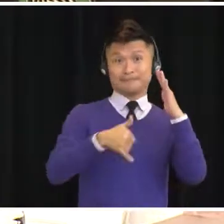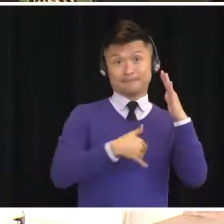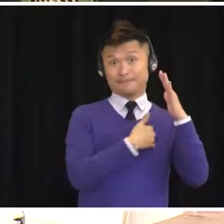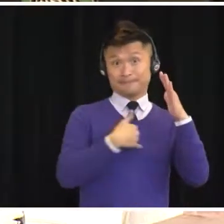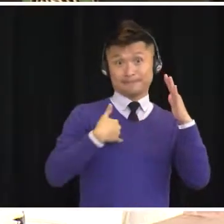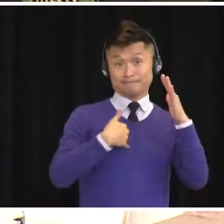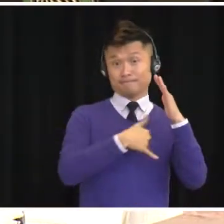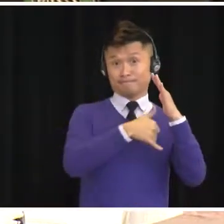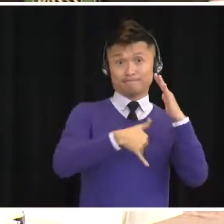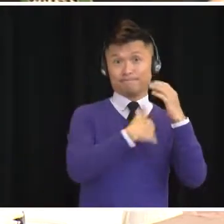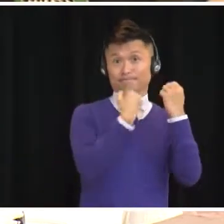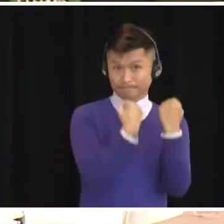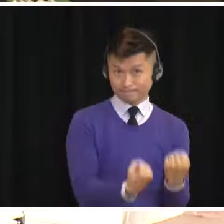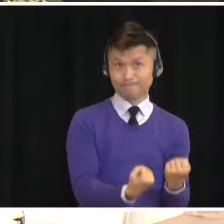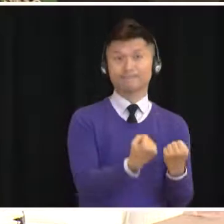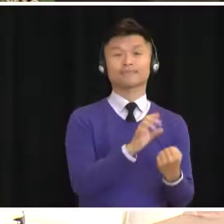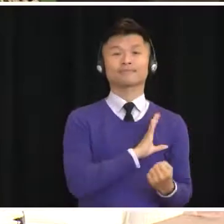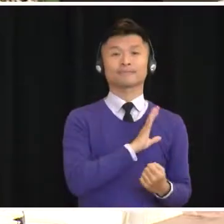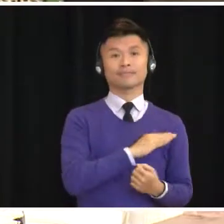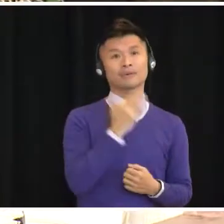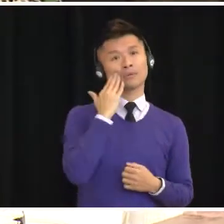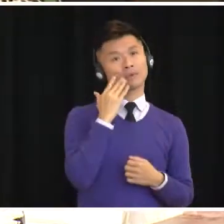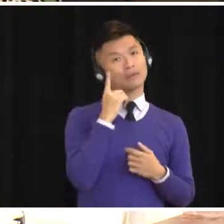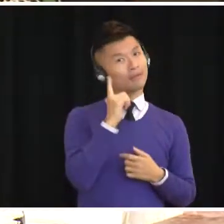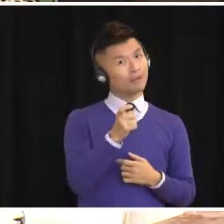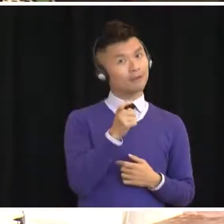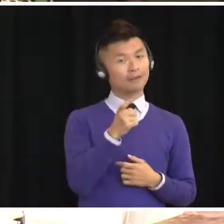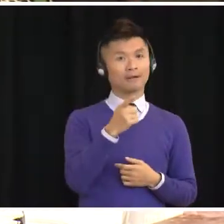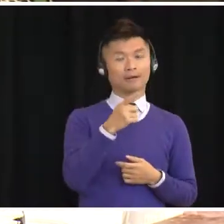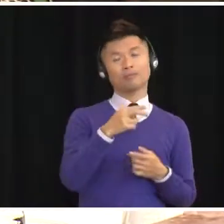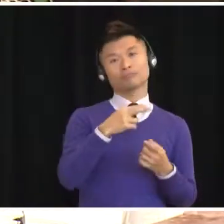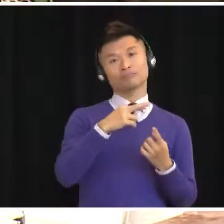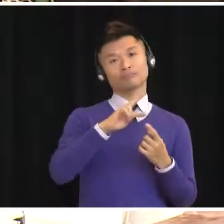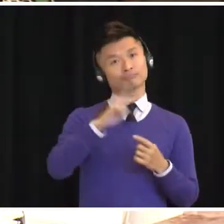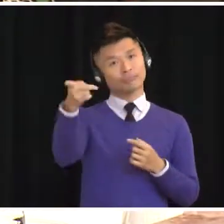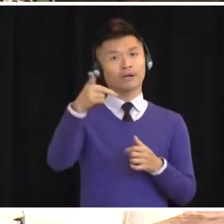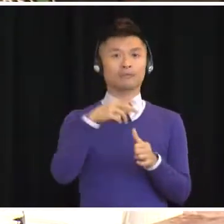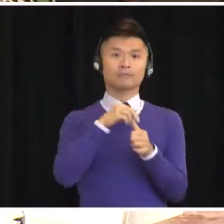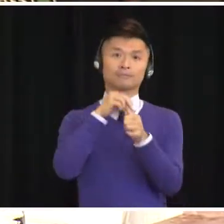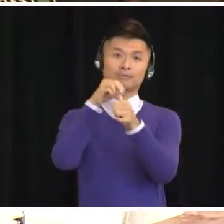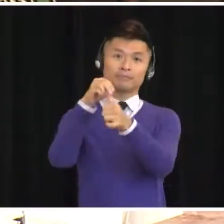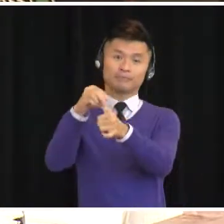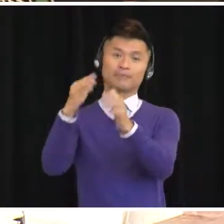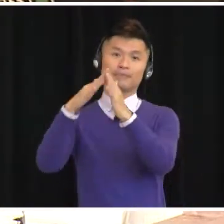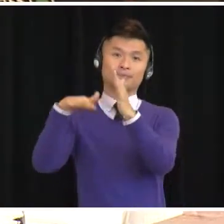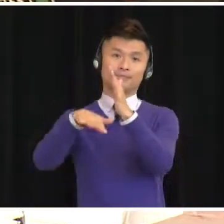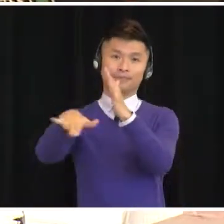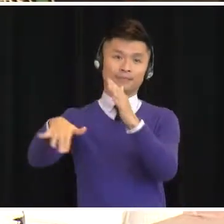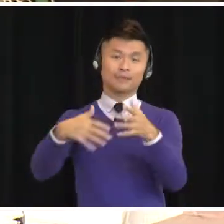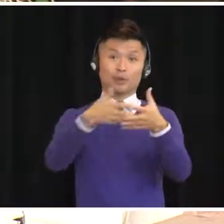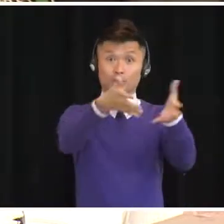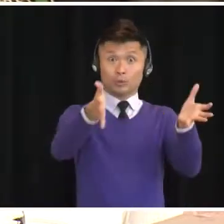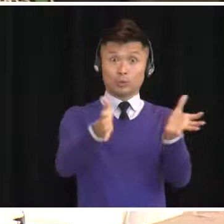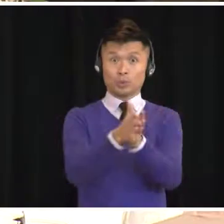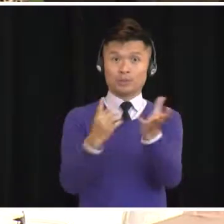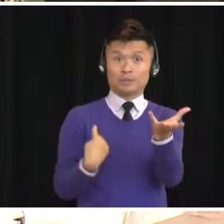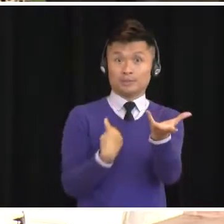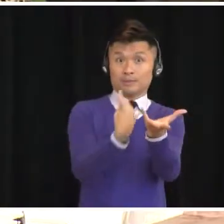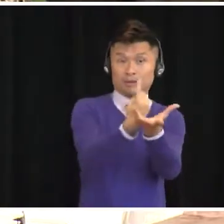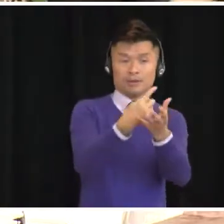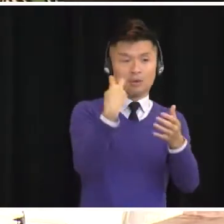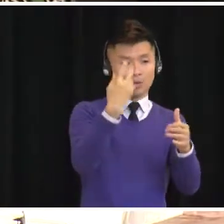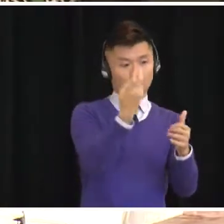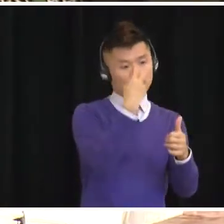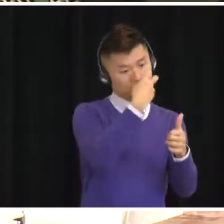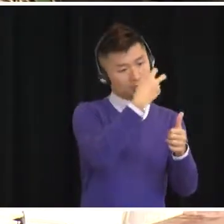can stay with their family, we will prefer that option. But if that's not viable, we will arrange